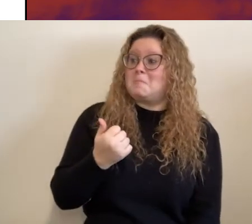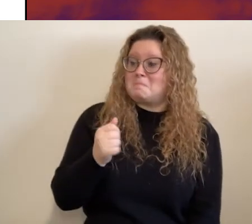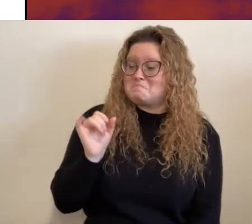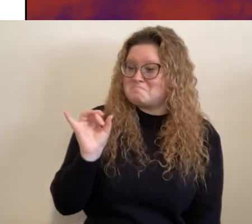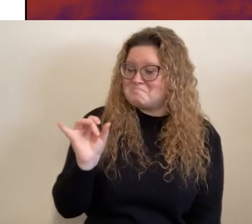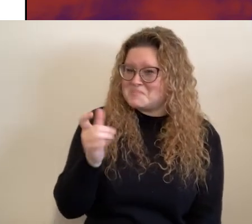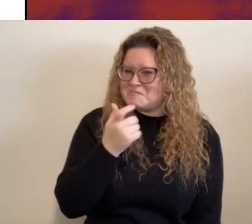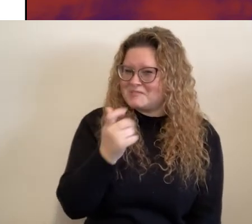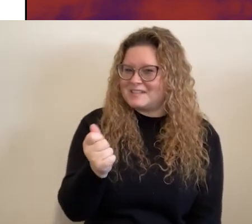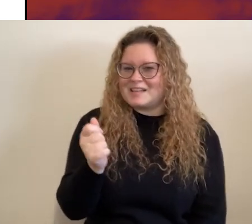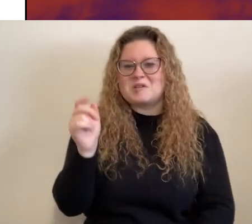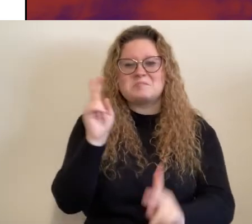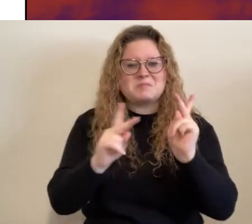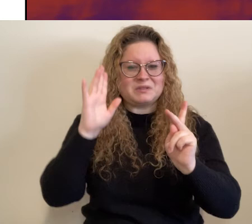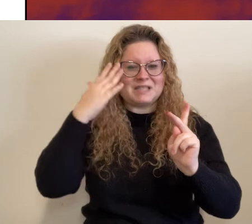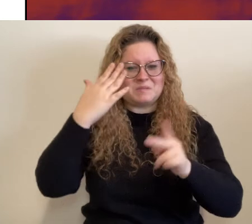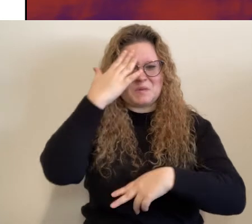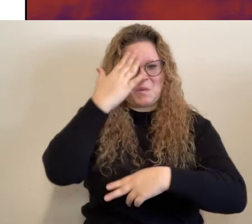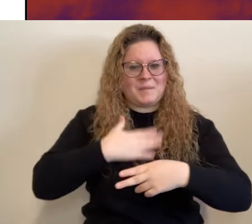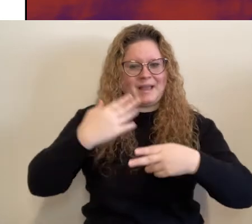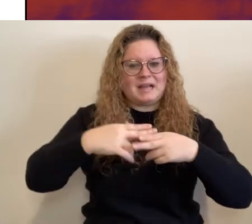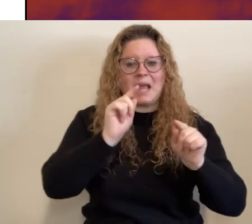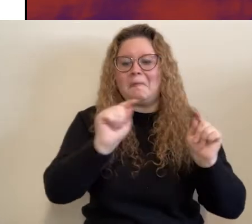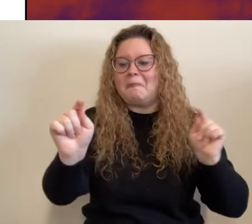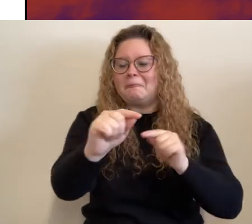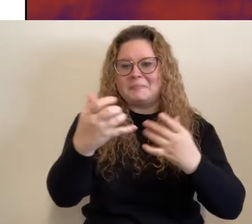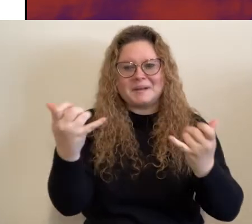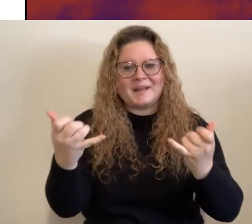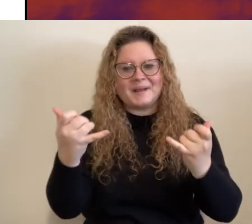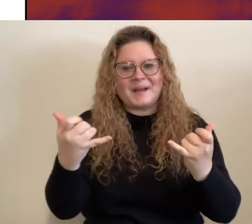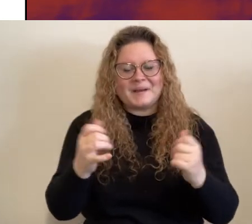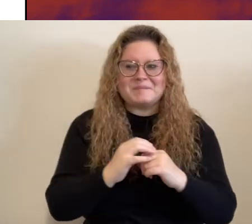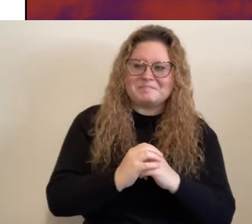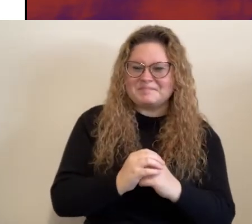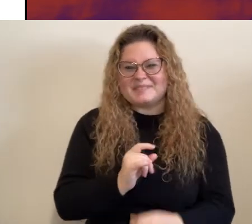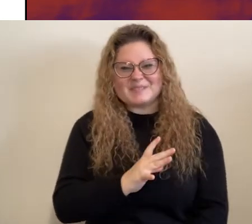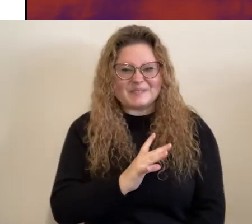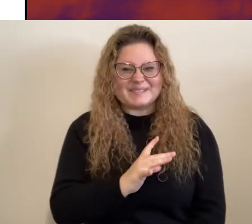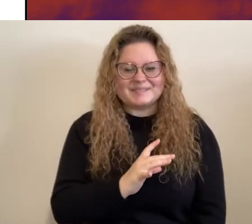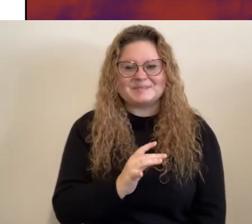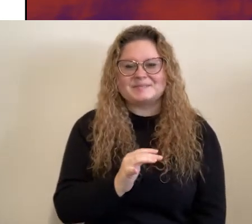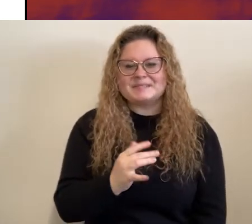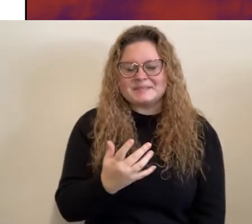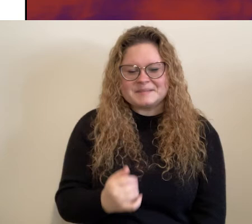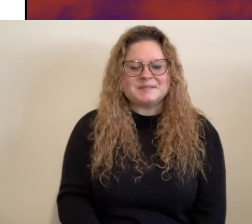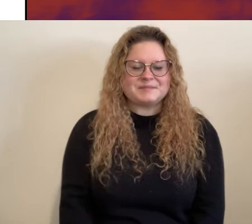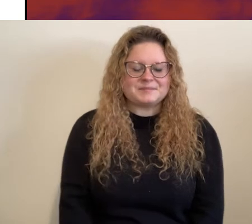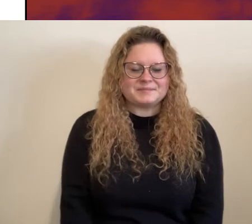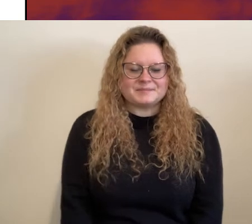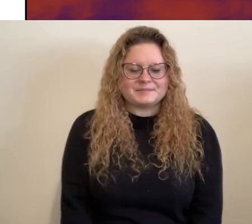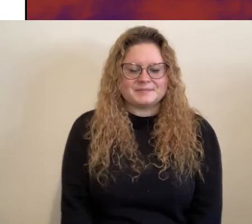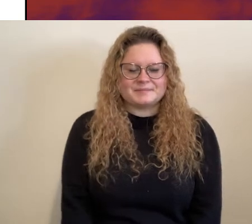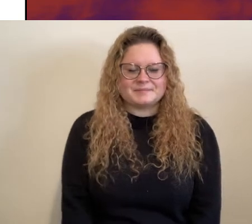work is." Working because it doesn't matter where I go, people know who I am in this space, and